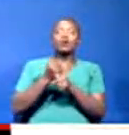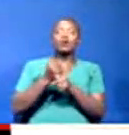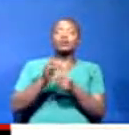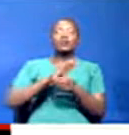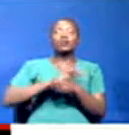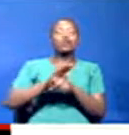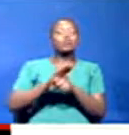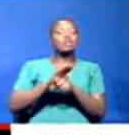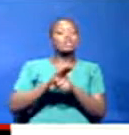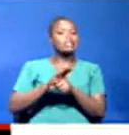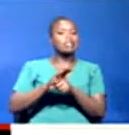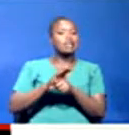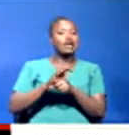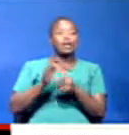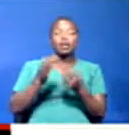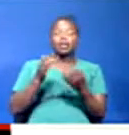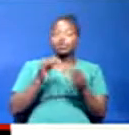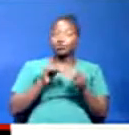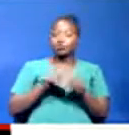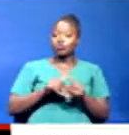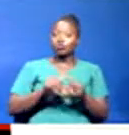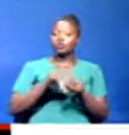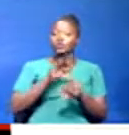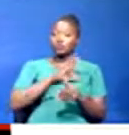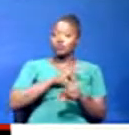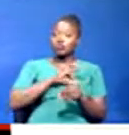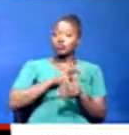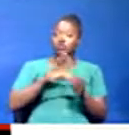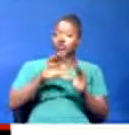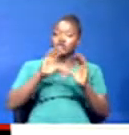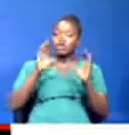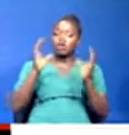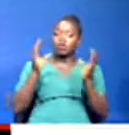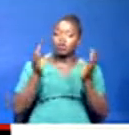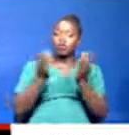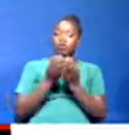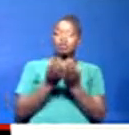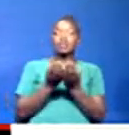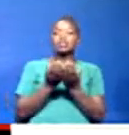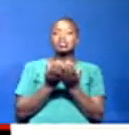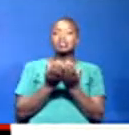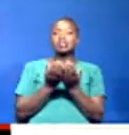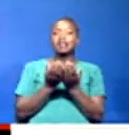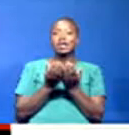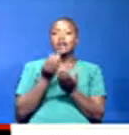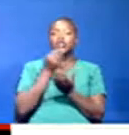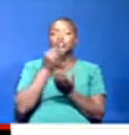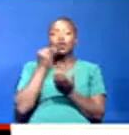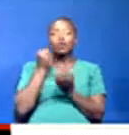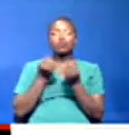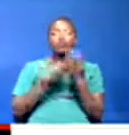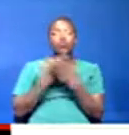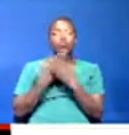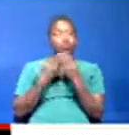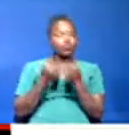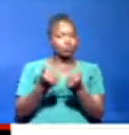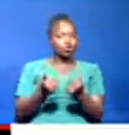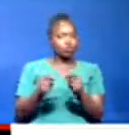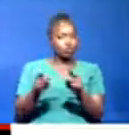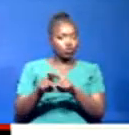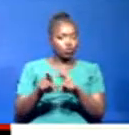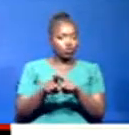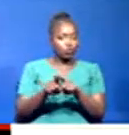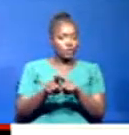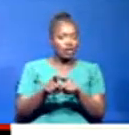we pursue the benefits of a globalized world, the homegrown solution would always be the most